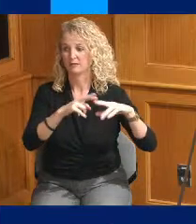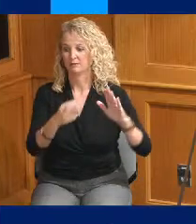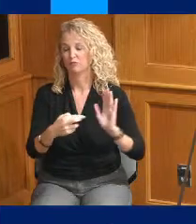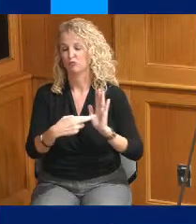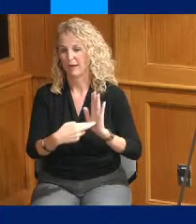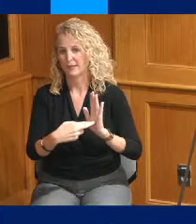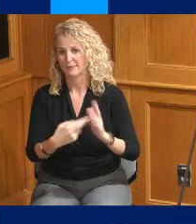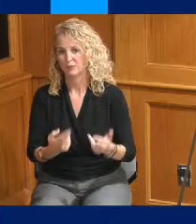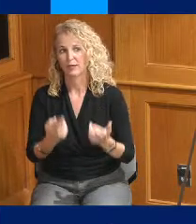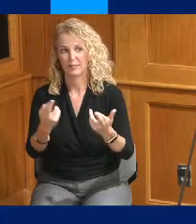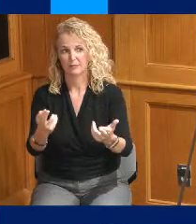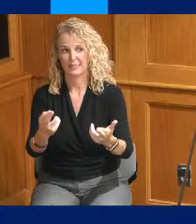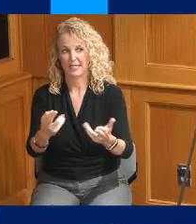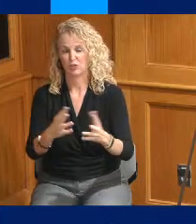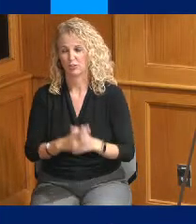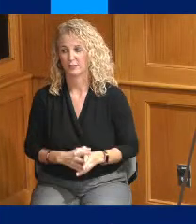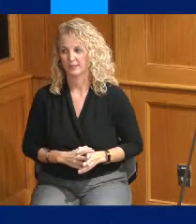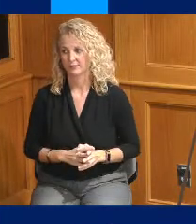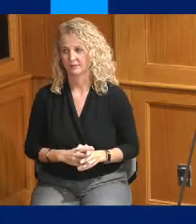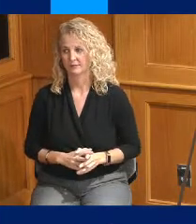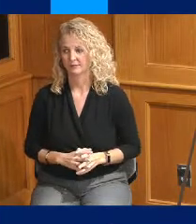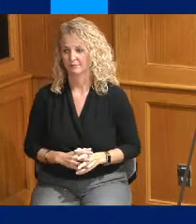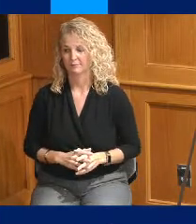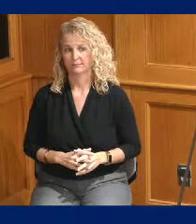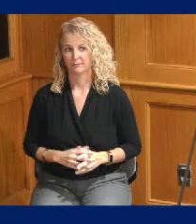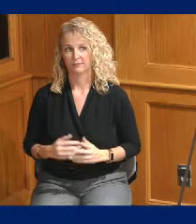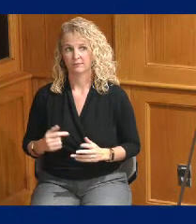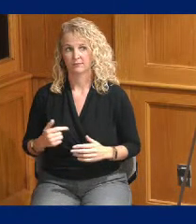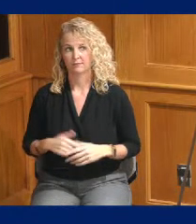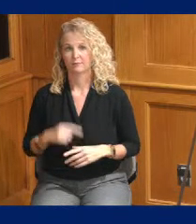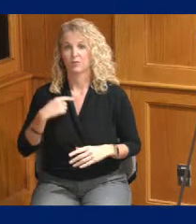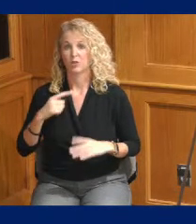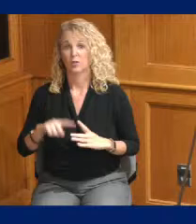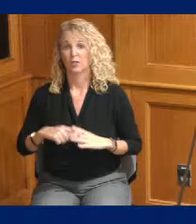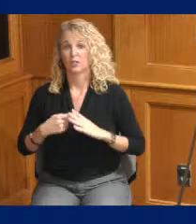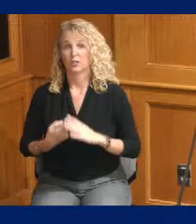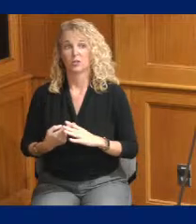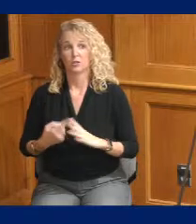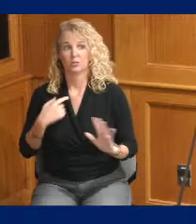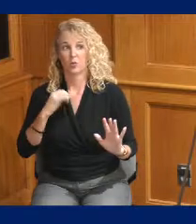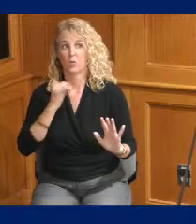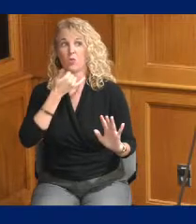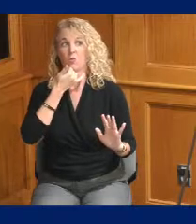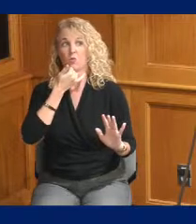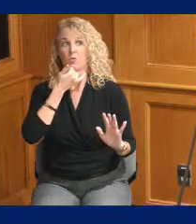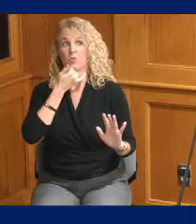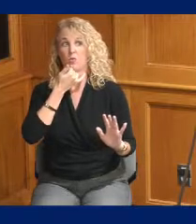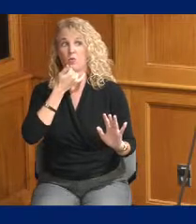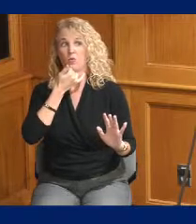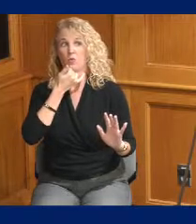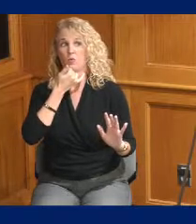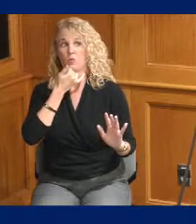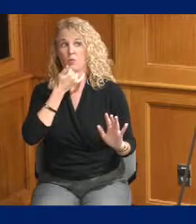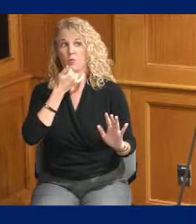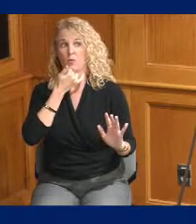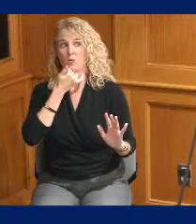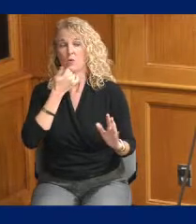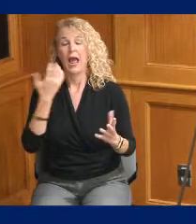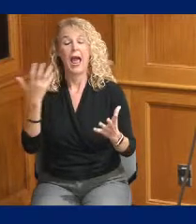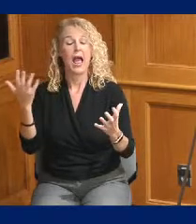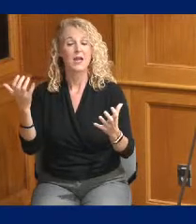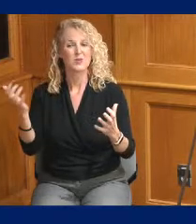support the budget as presented by MSD. To start, though, I just wanted to remind the public